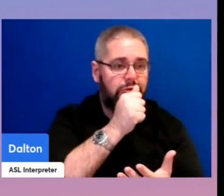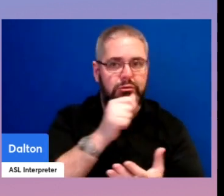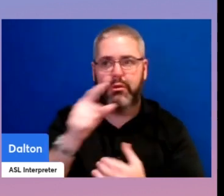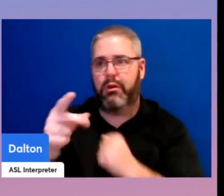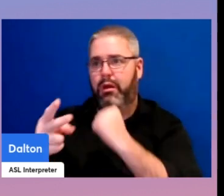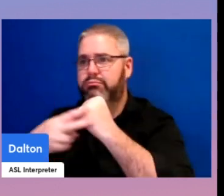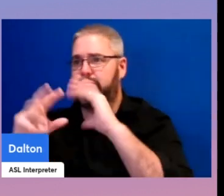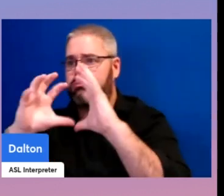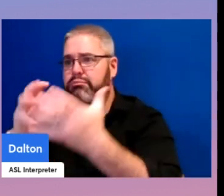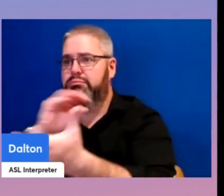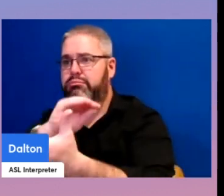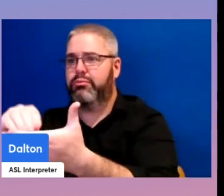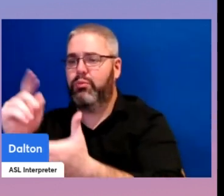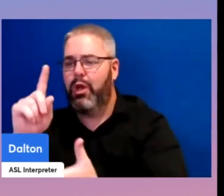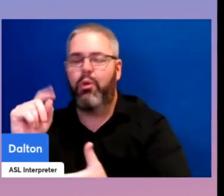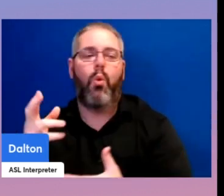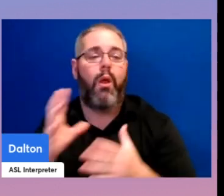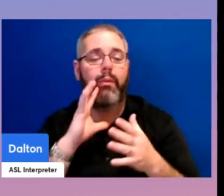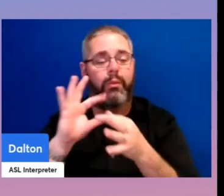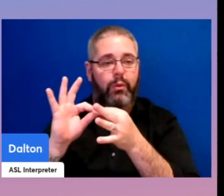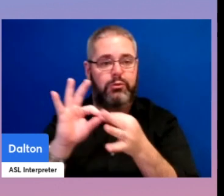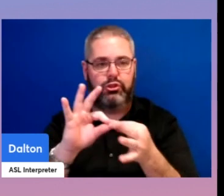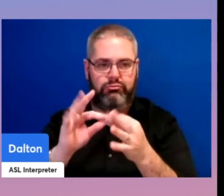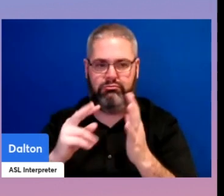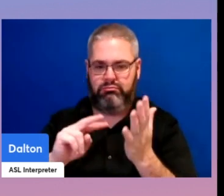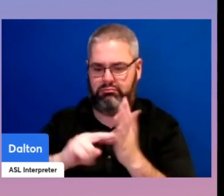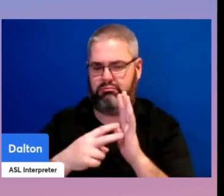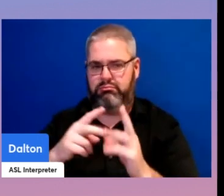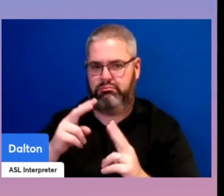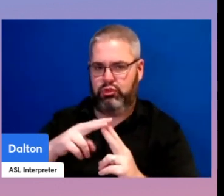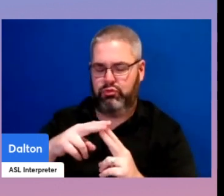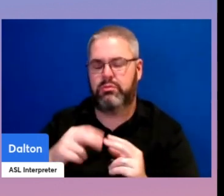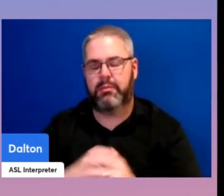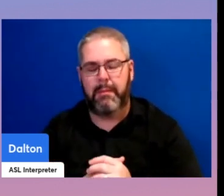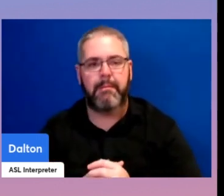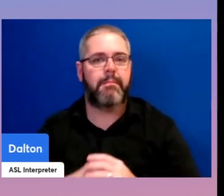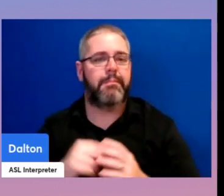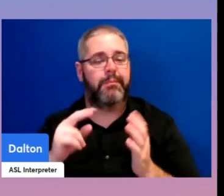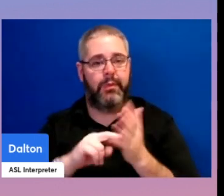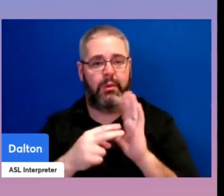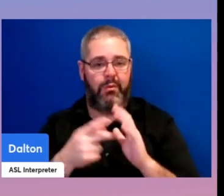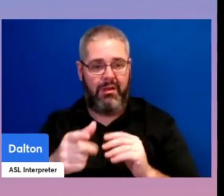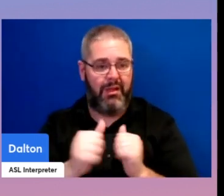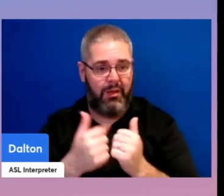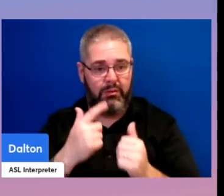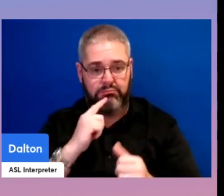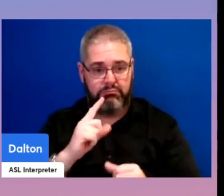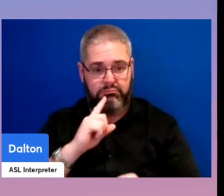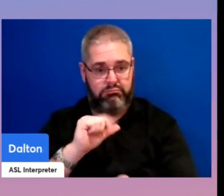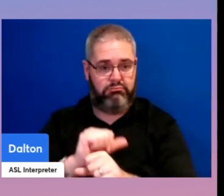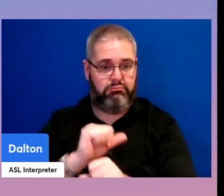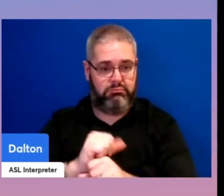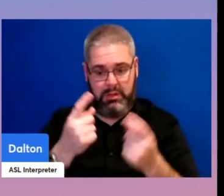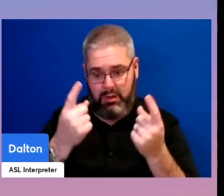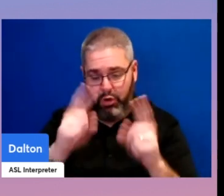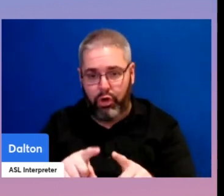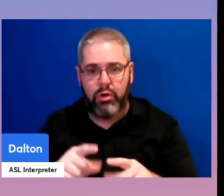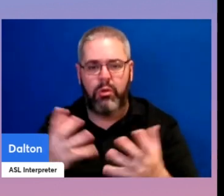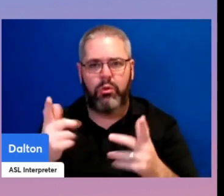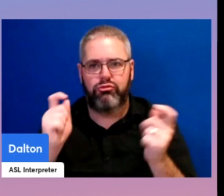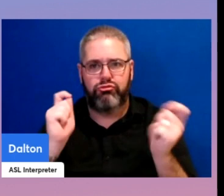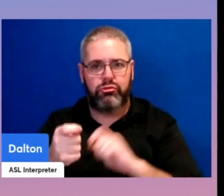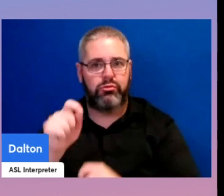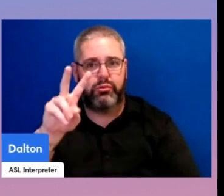called association. The whole status information of whether the sync has occurred, what has changed in Vault, and